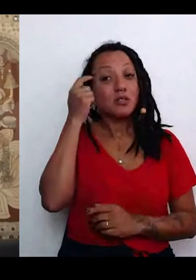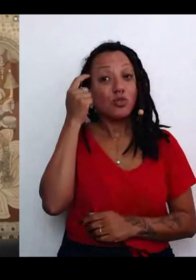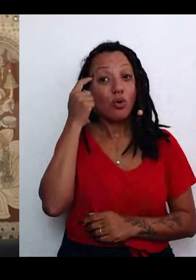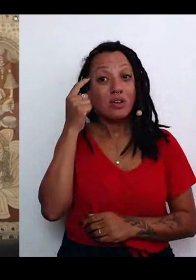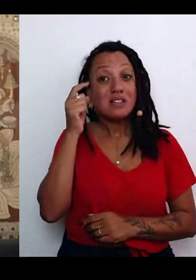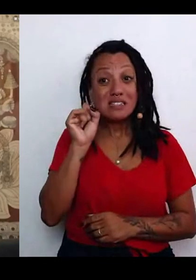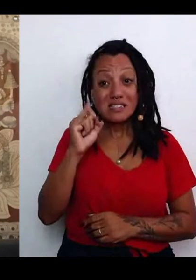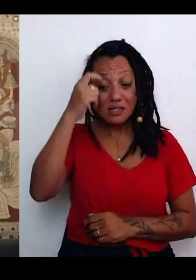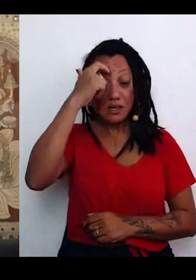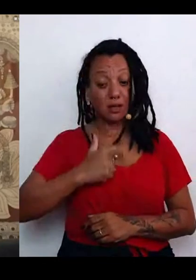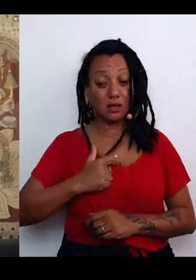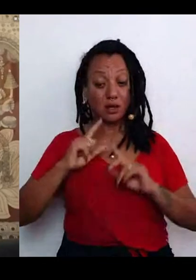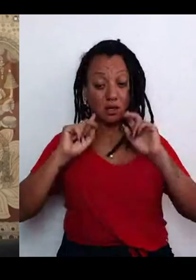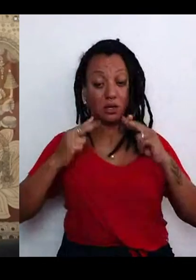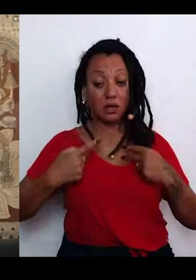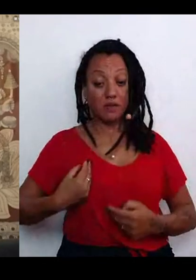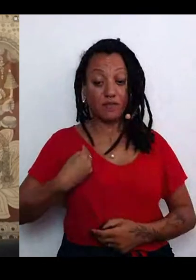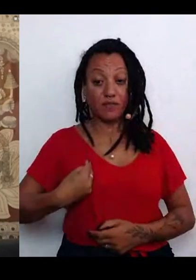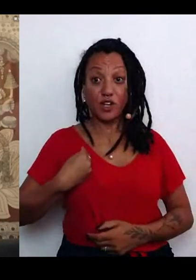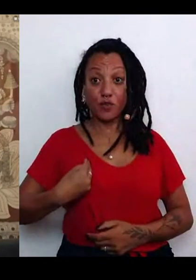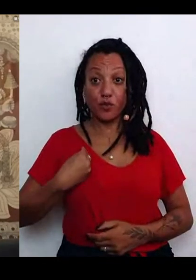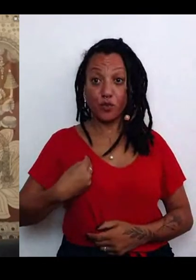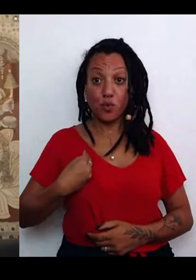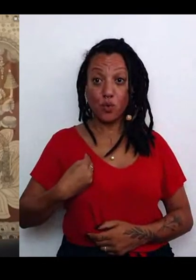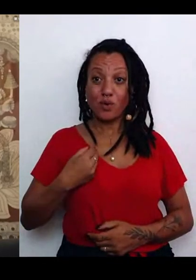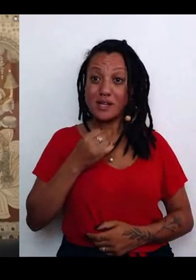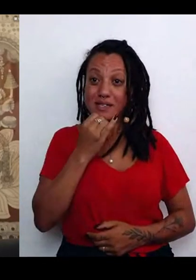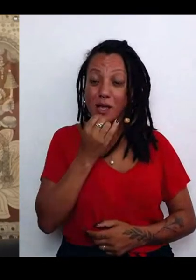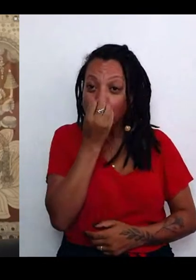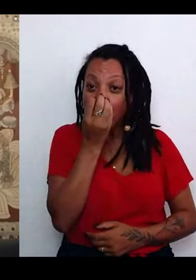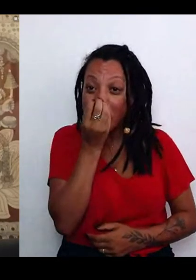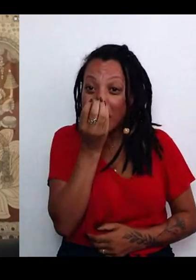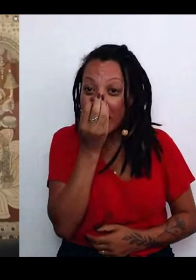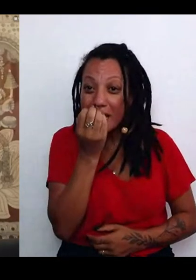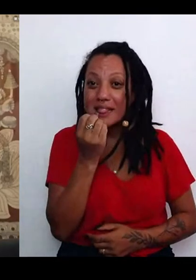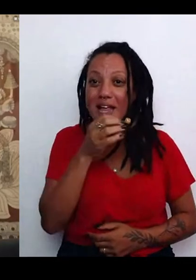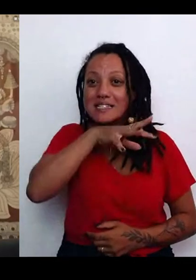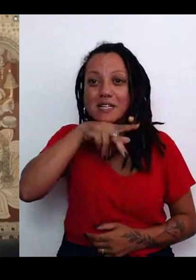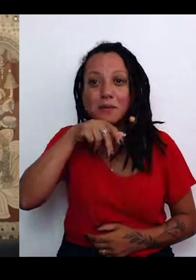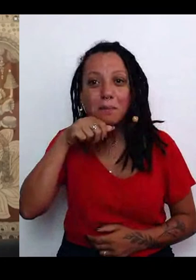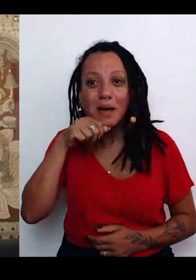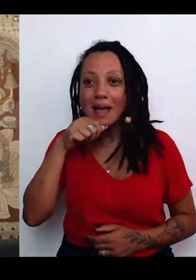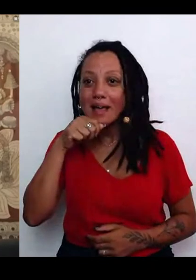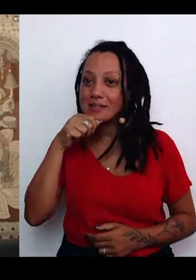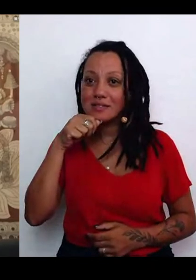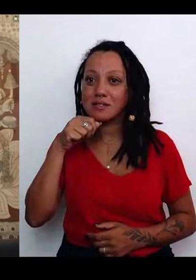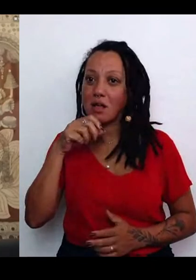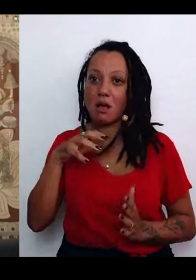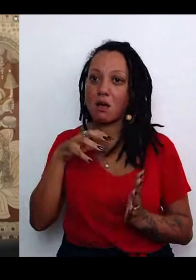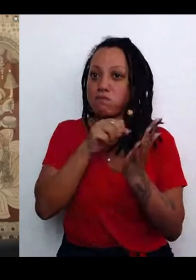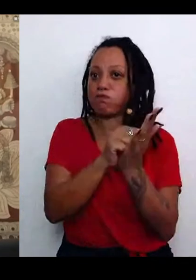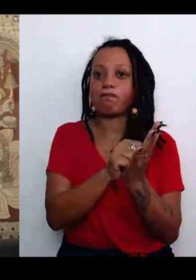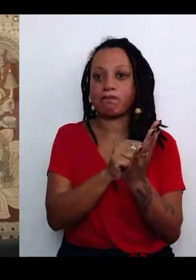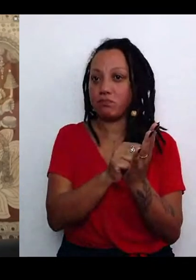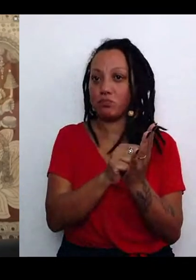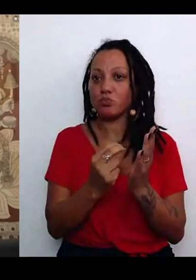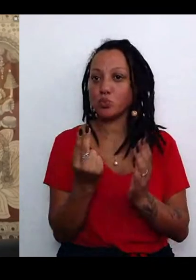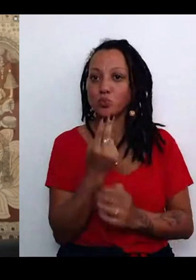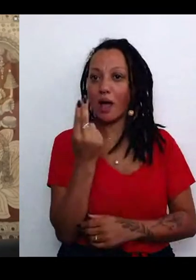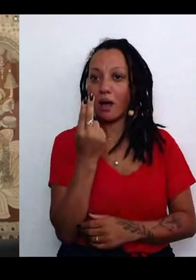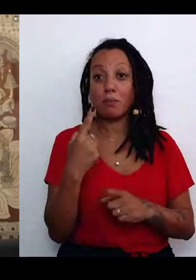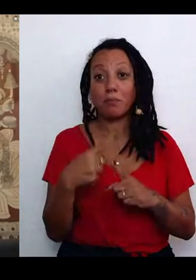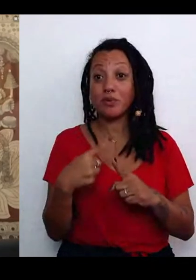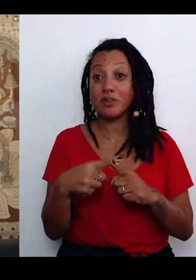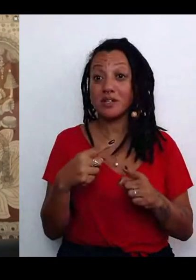seeds and their parts are not human inventions yeah these are our relatives they cannot be treated as our inventions and therefore